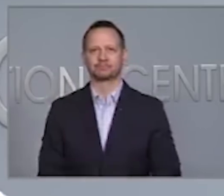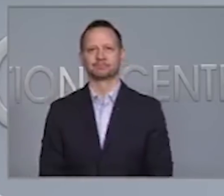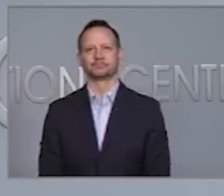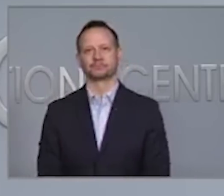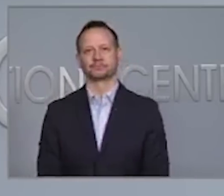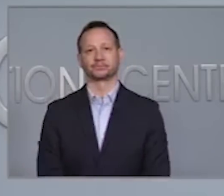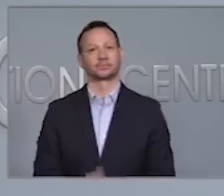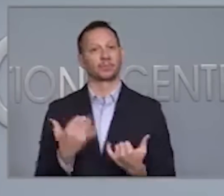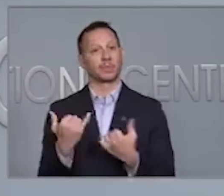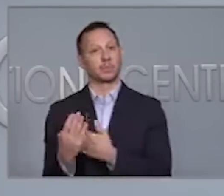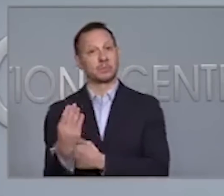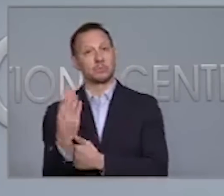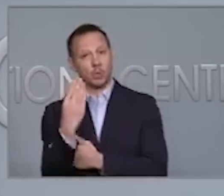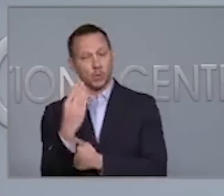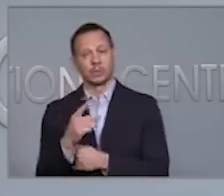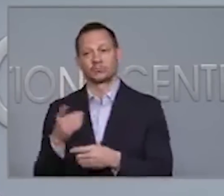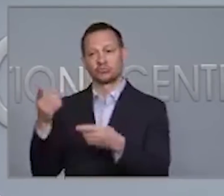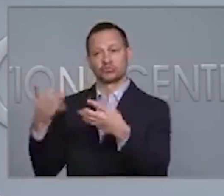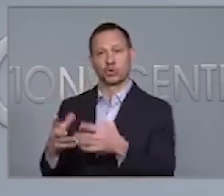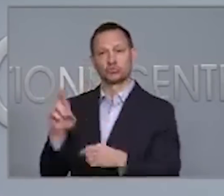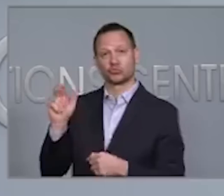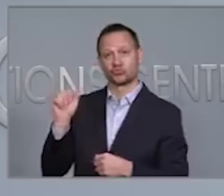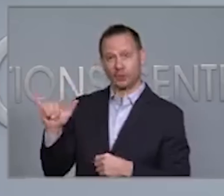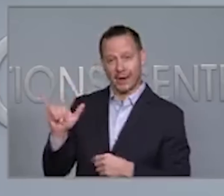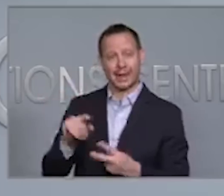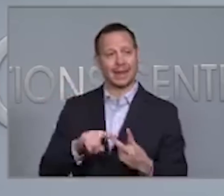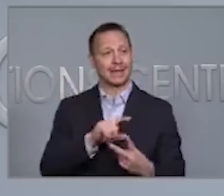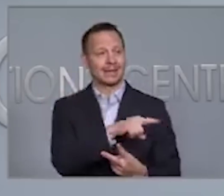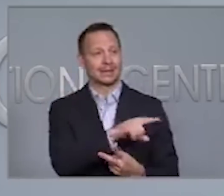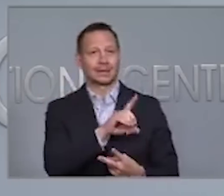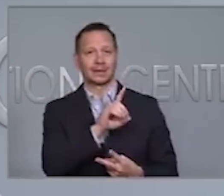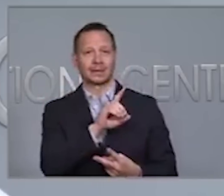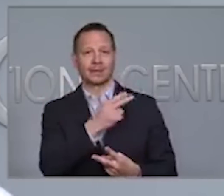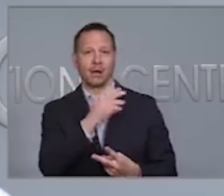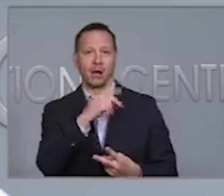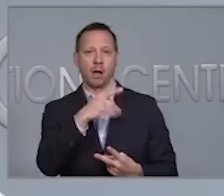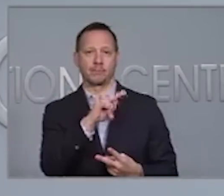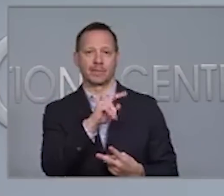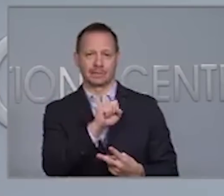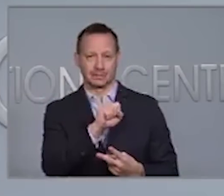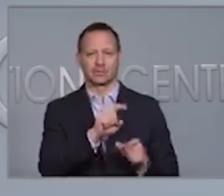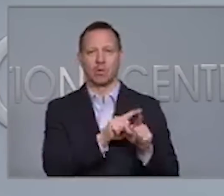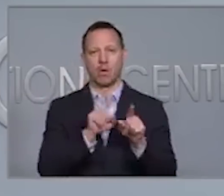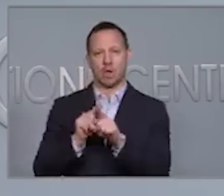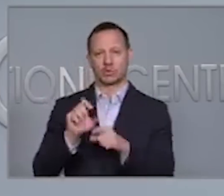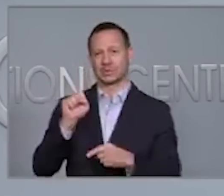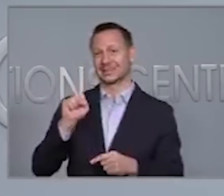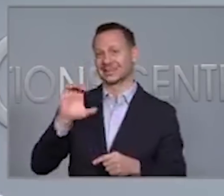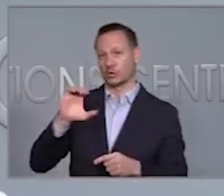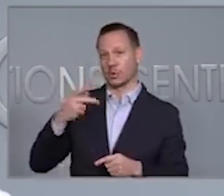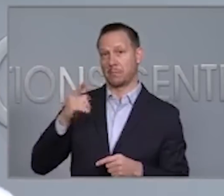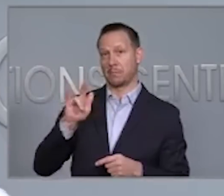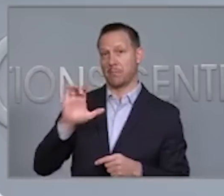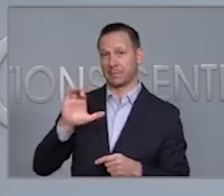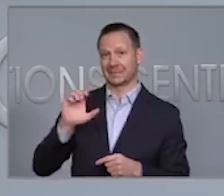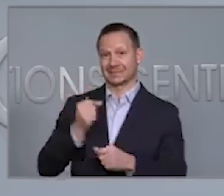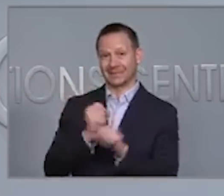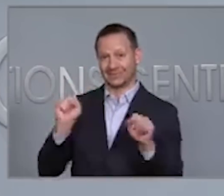This morning, in addition to Director Ray and Secretary of Transportation Hopkins, I'm also joined by Secretary of Public Safety Eddie